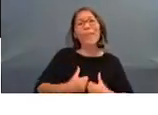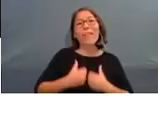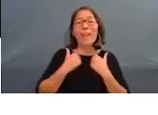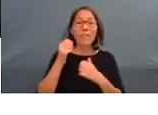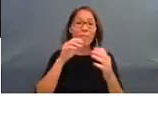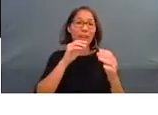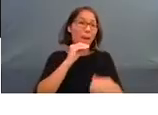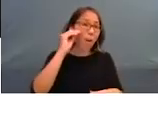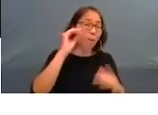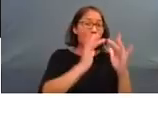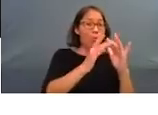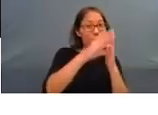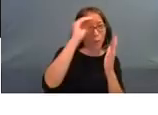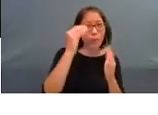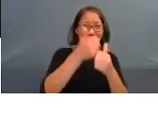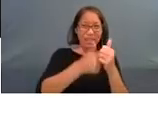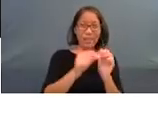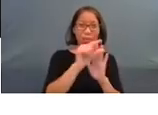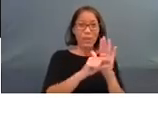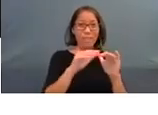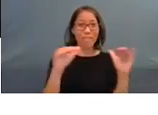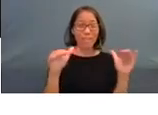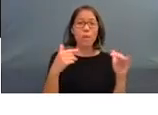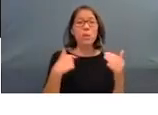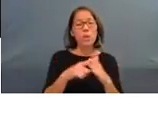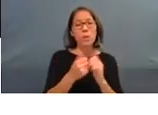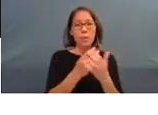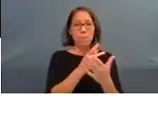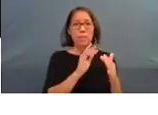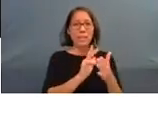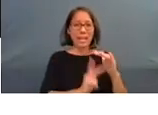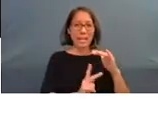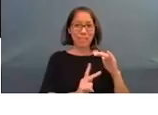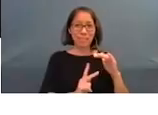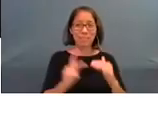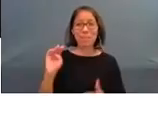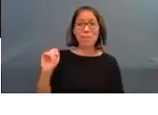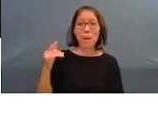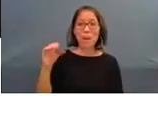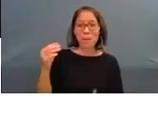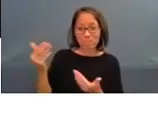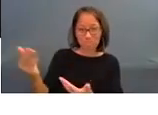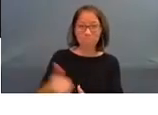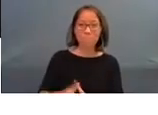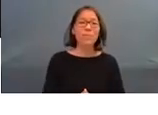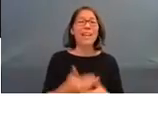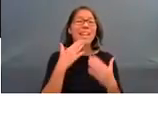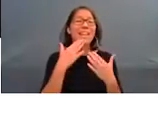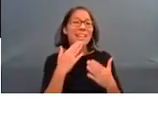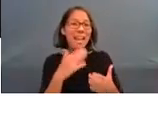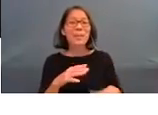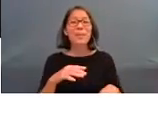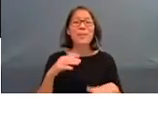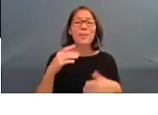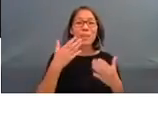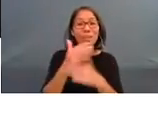like by grade level. And so we're going to start with pre-K. Margot, take it away. Thank you, Mandy. Good evening, everyone. Well,